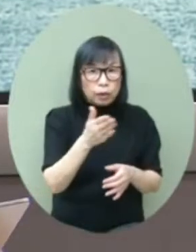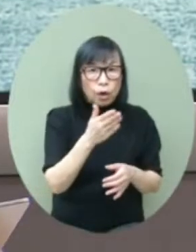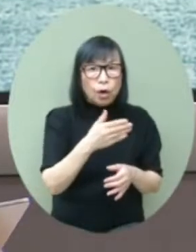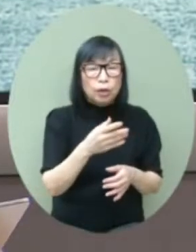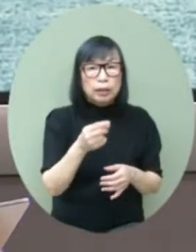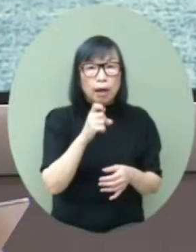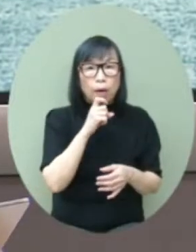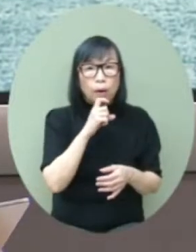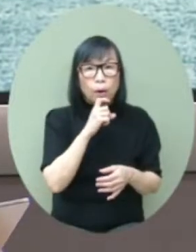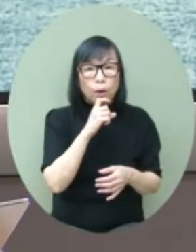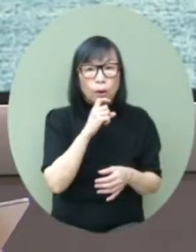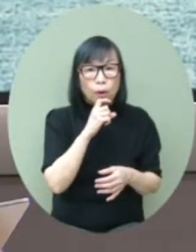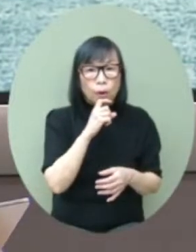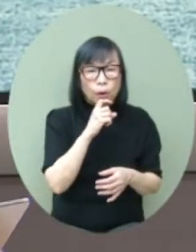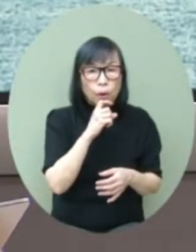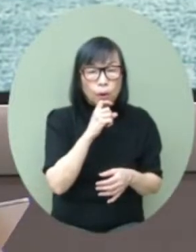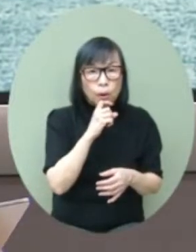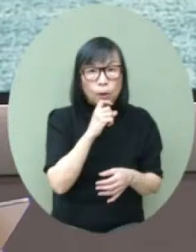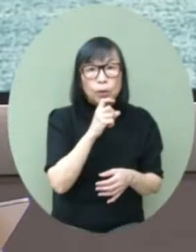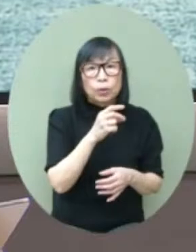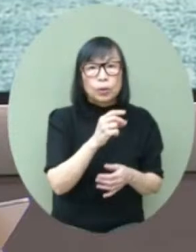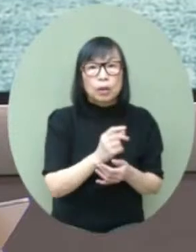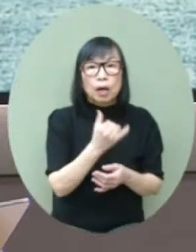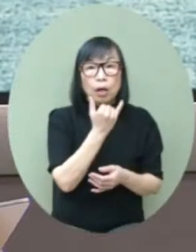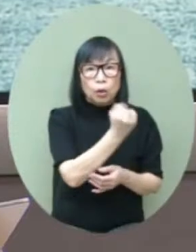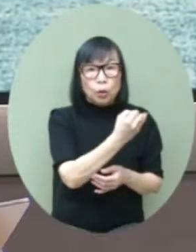talking about roughly